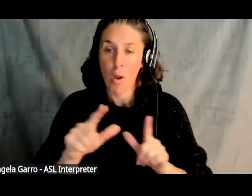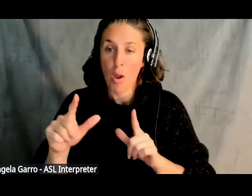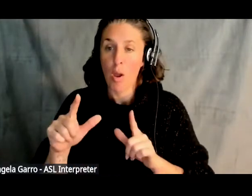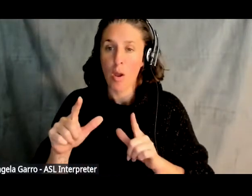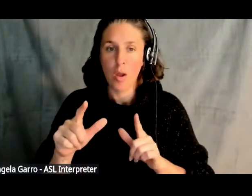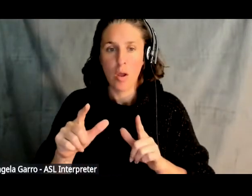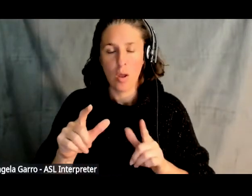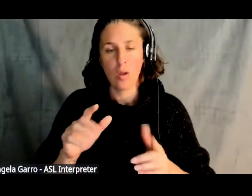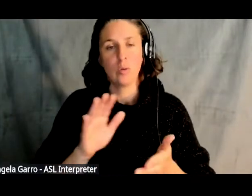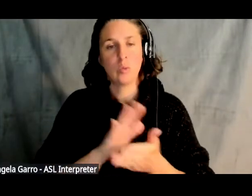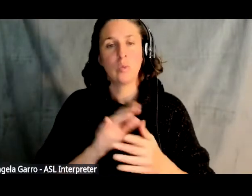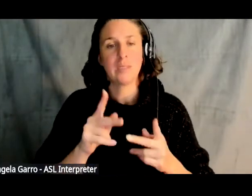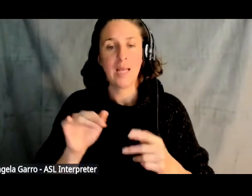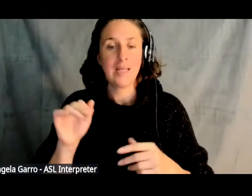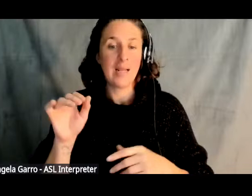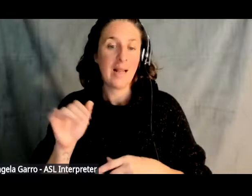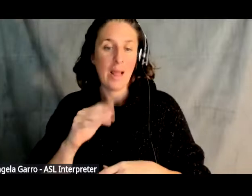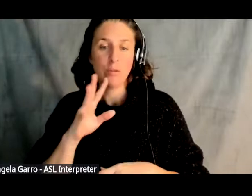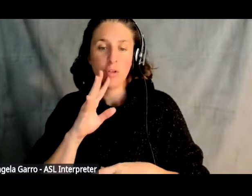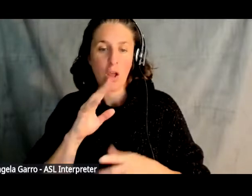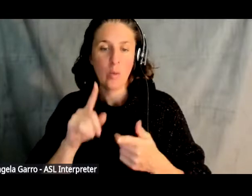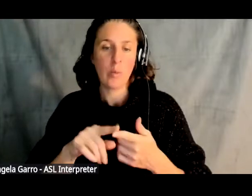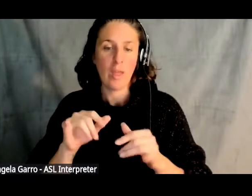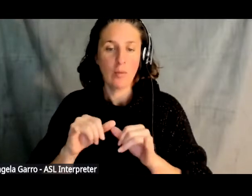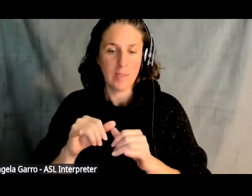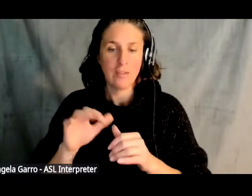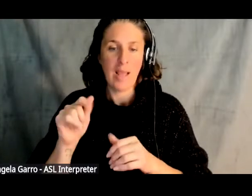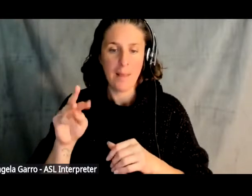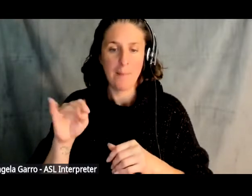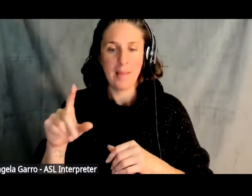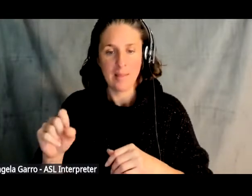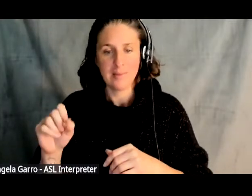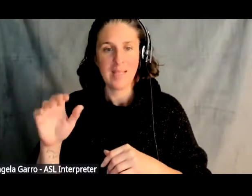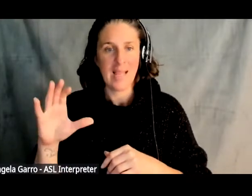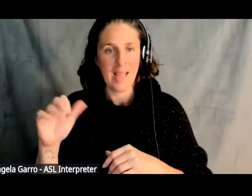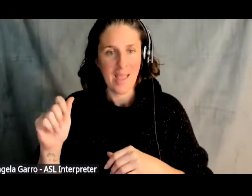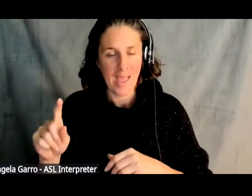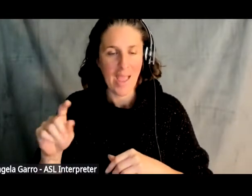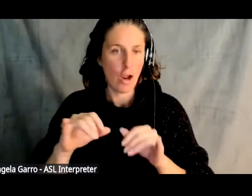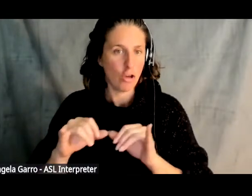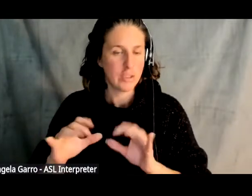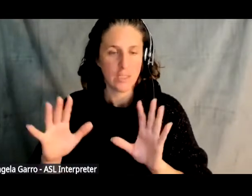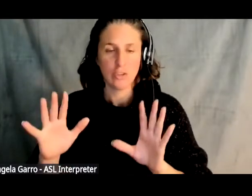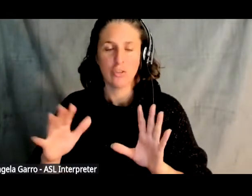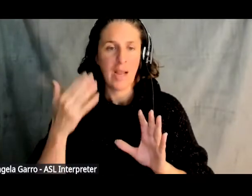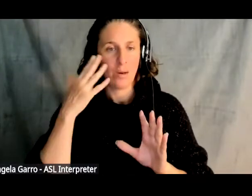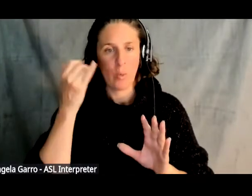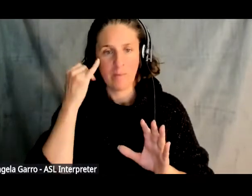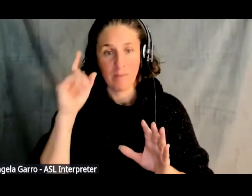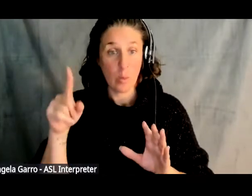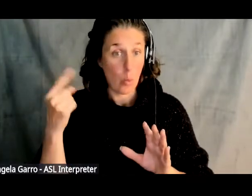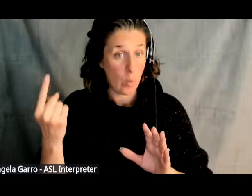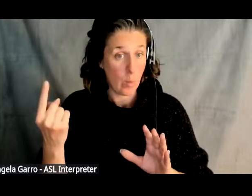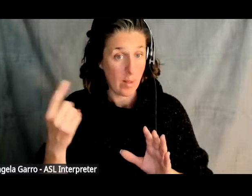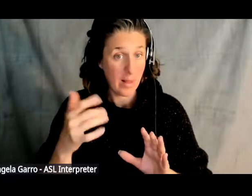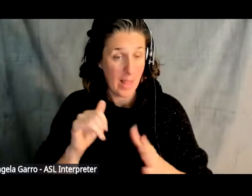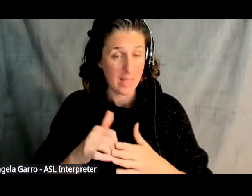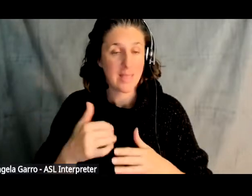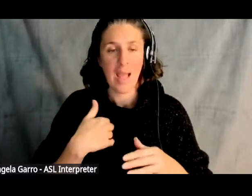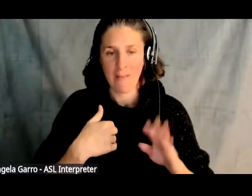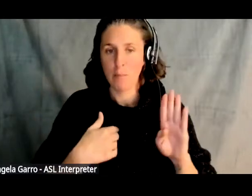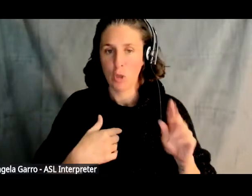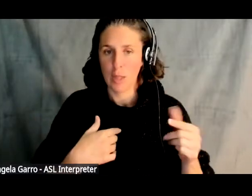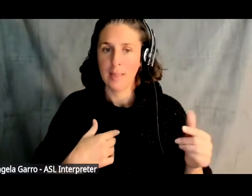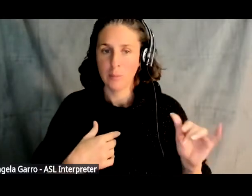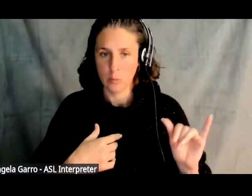teacher at Mills during open house, so I was really impressed with that. CAD and architecture. I don't know, is that the only school site that has that? They have it at Burlingame. Oh,